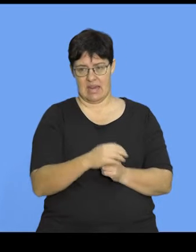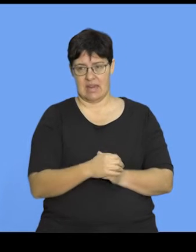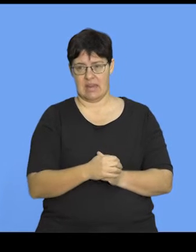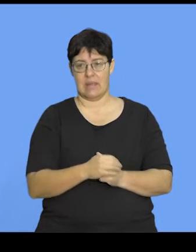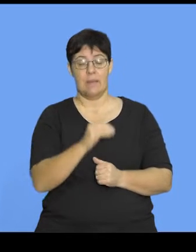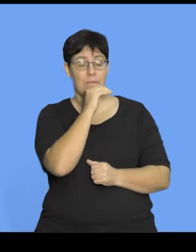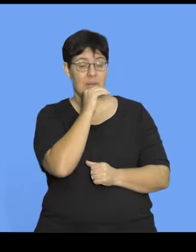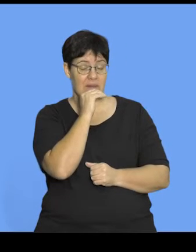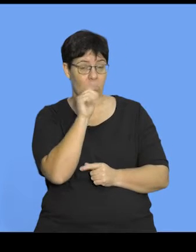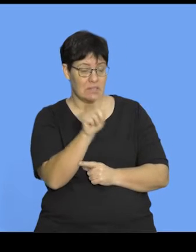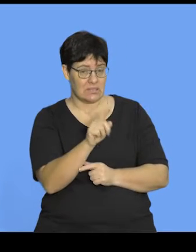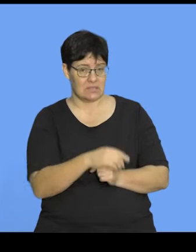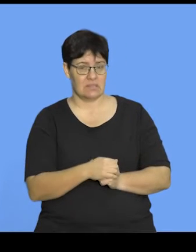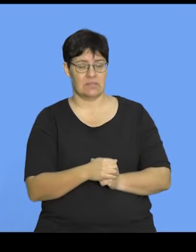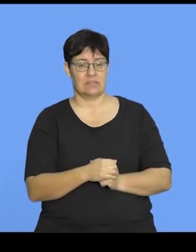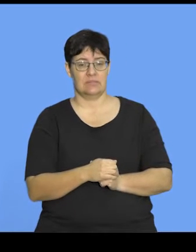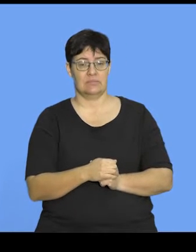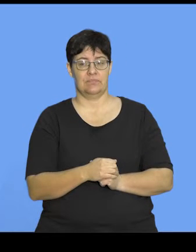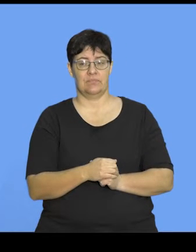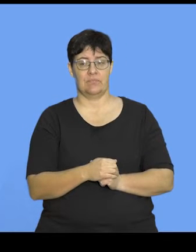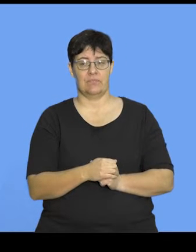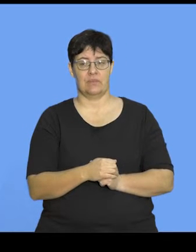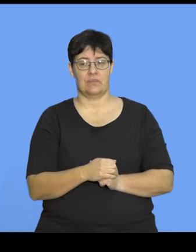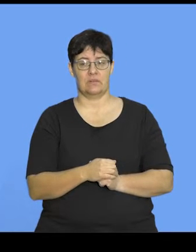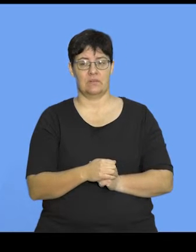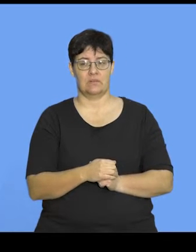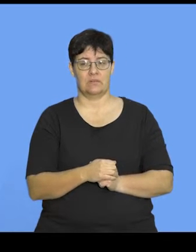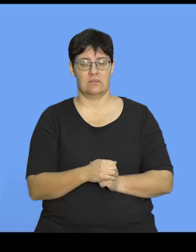is newtons, okay,